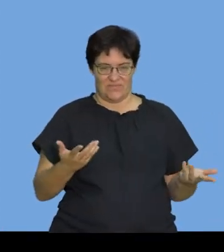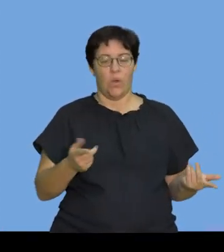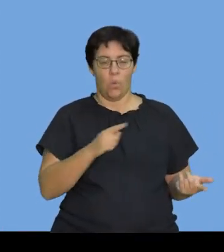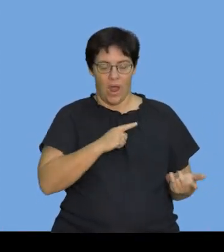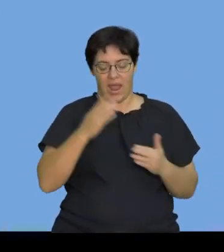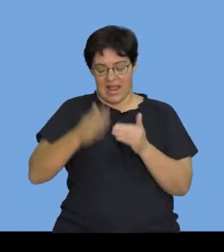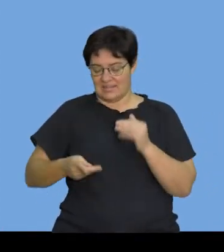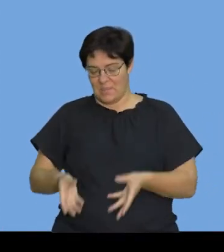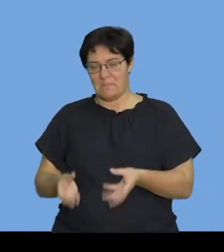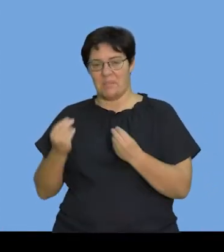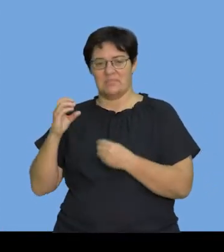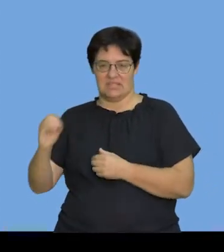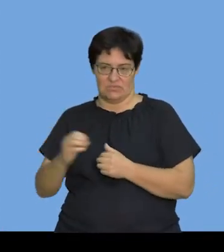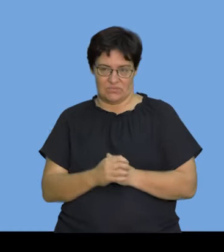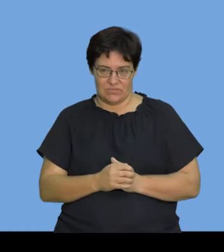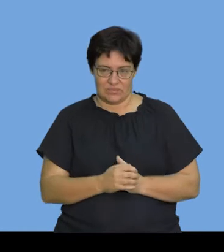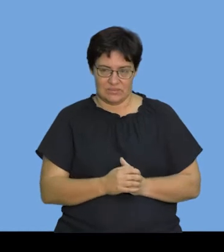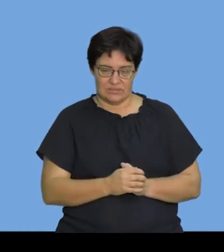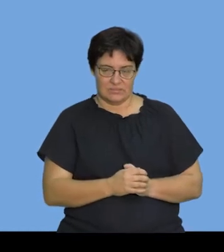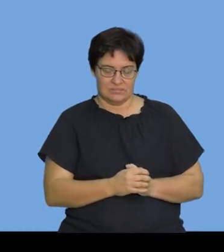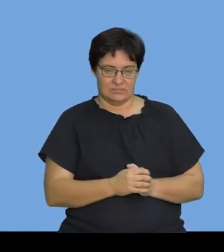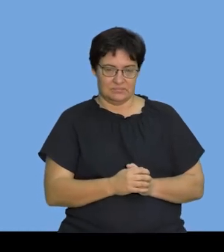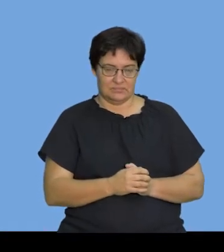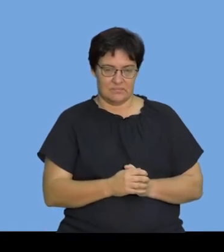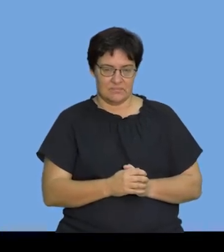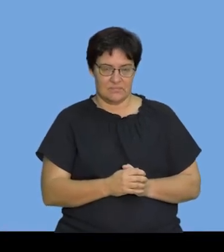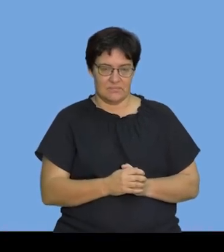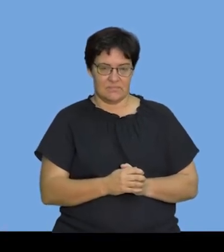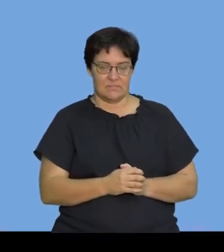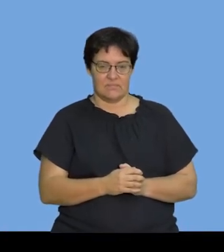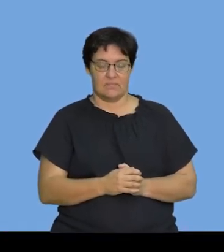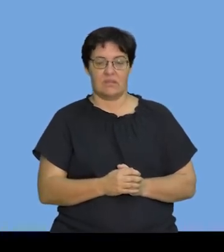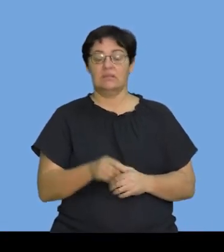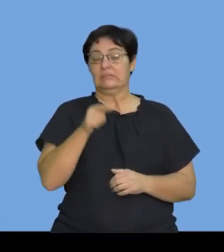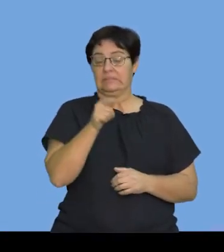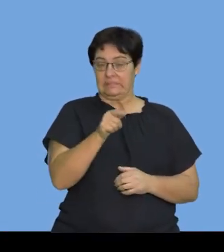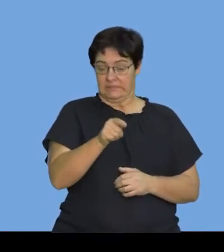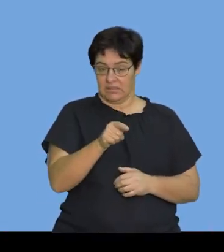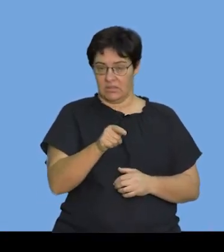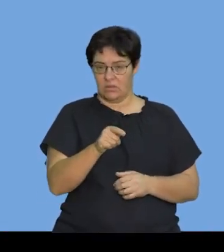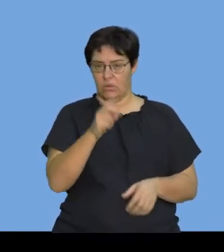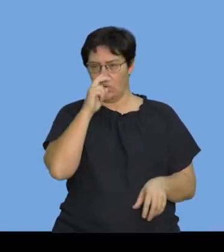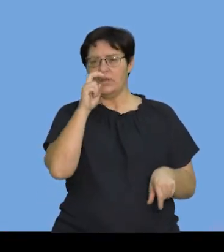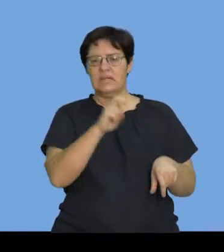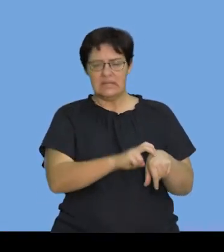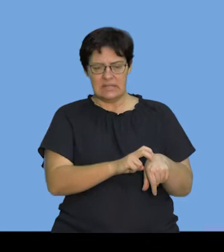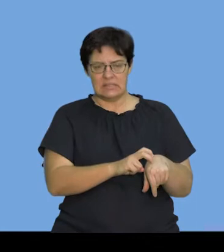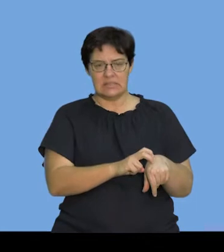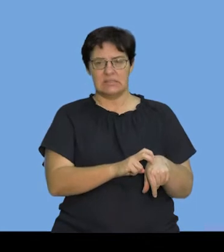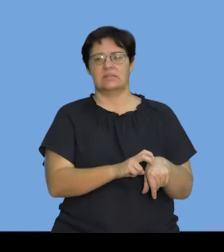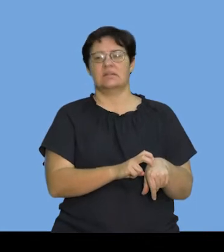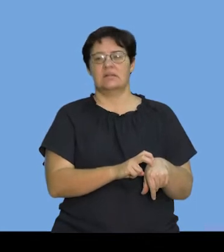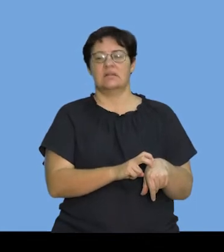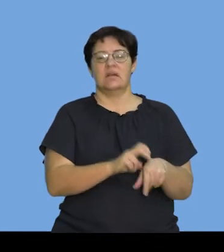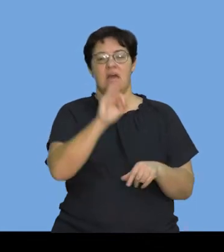or x equal to a negative 3. This one now, you need to use factorization here,